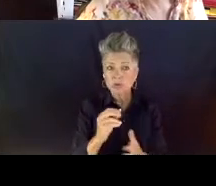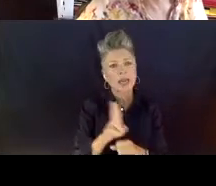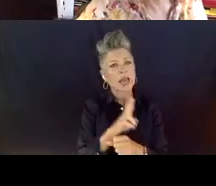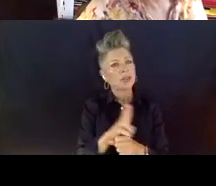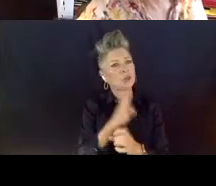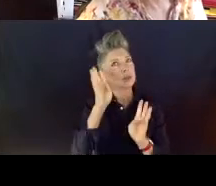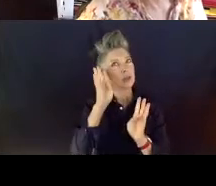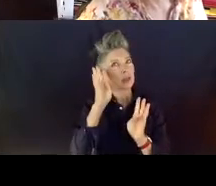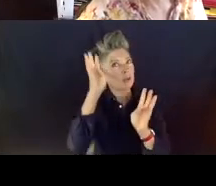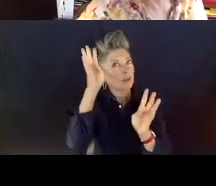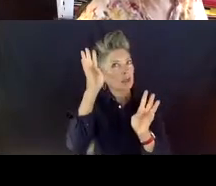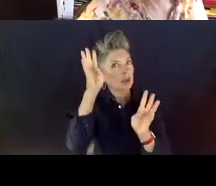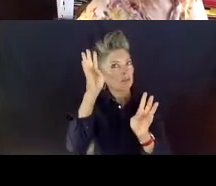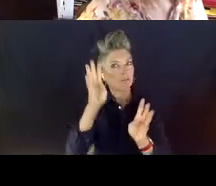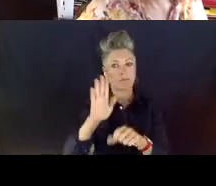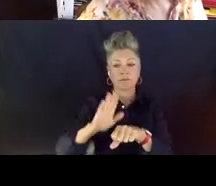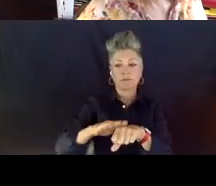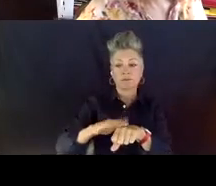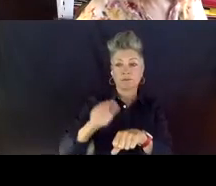innovative signal timing techniques.